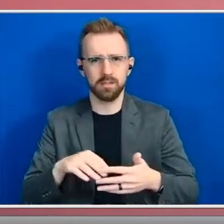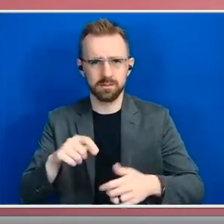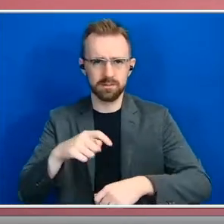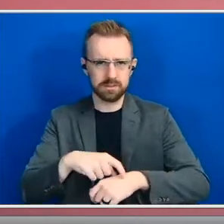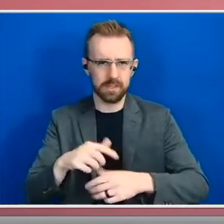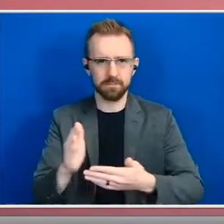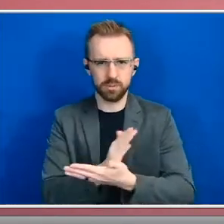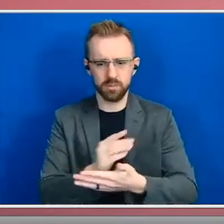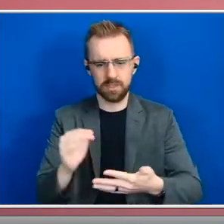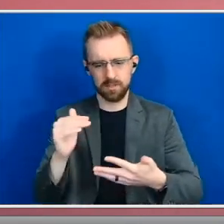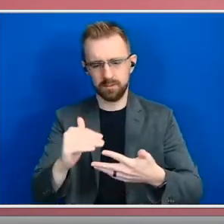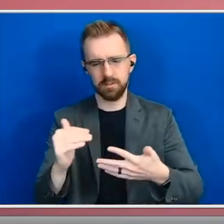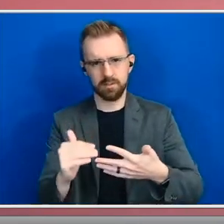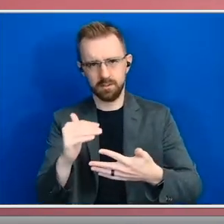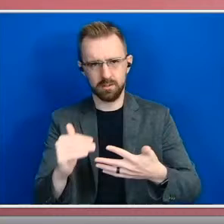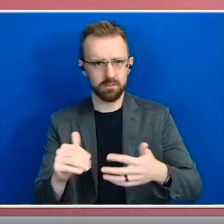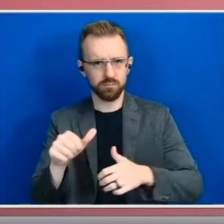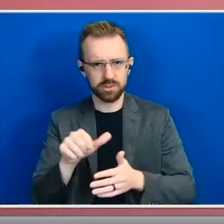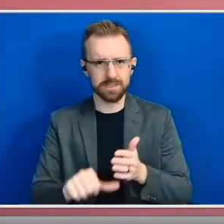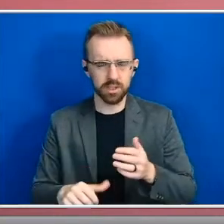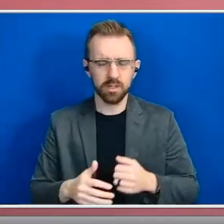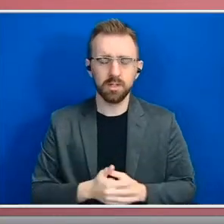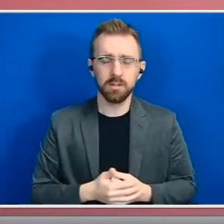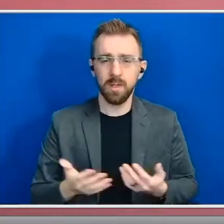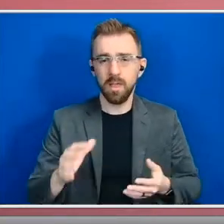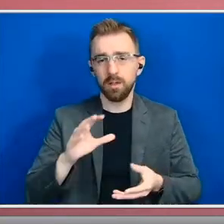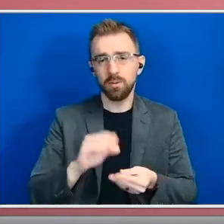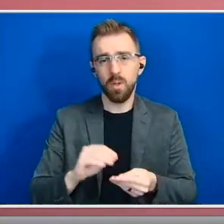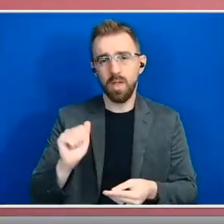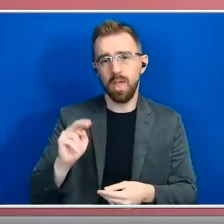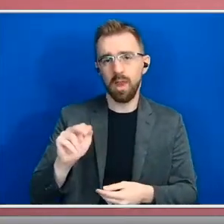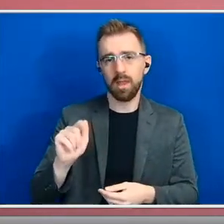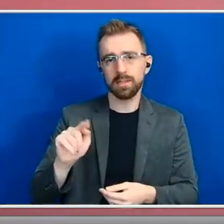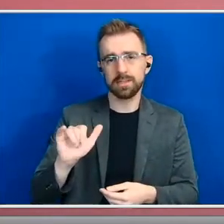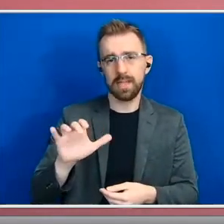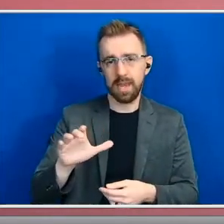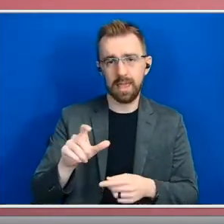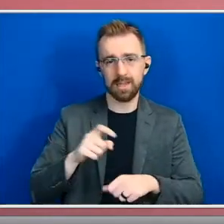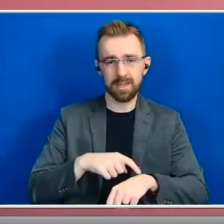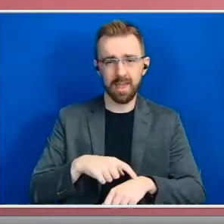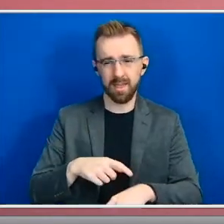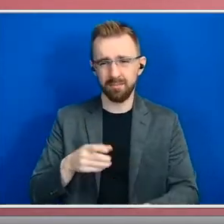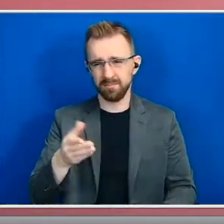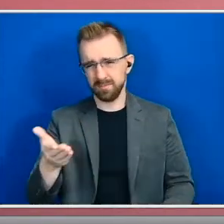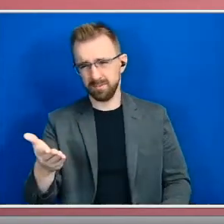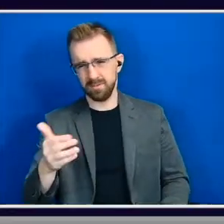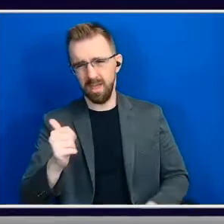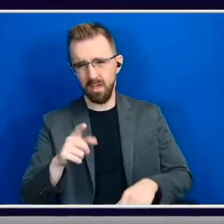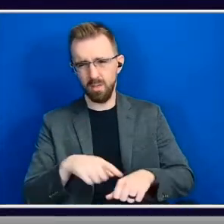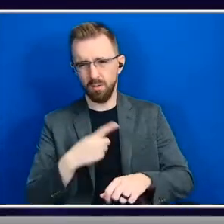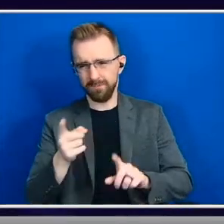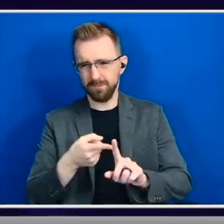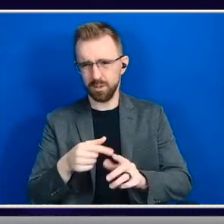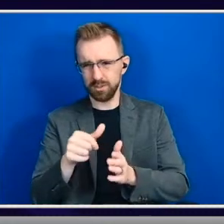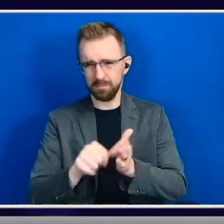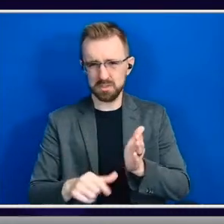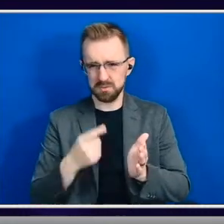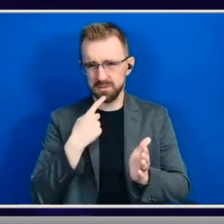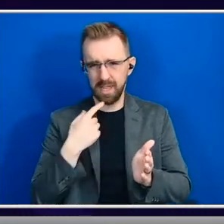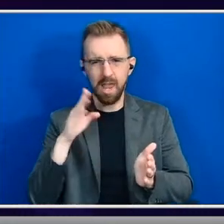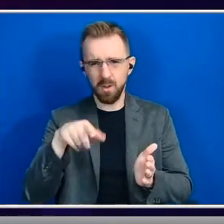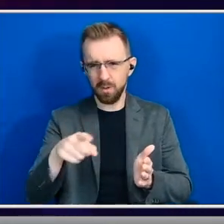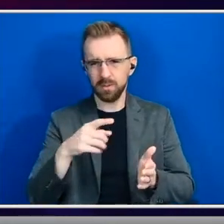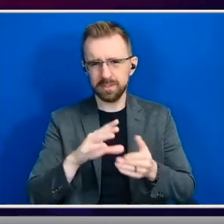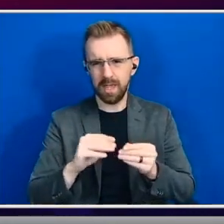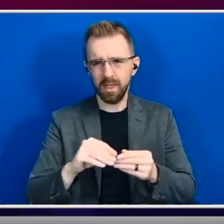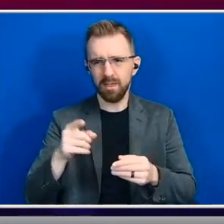then. But the total anesthetic time, Dr. Crawford, how long was the first operation, would you say? I know you said you shut off his flow for